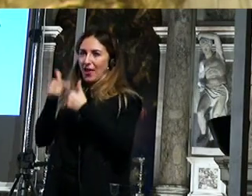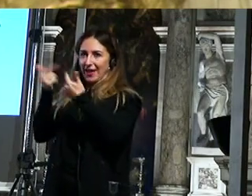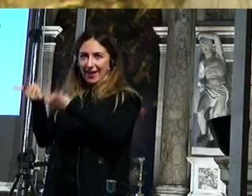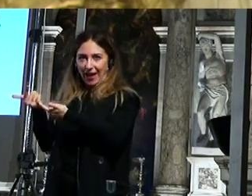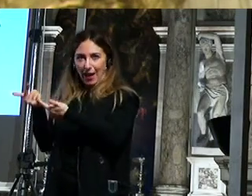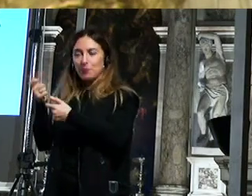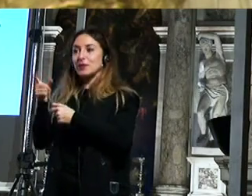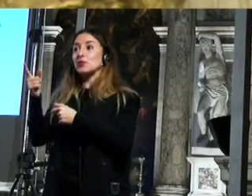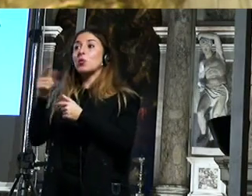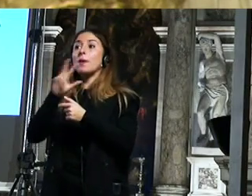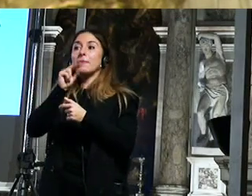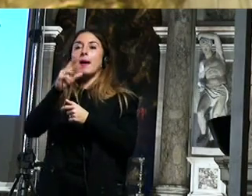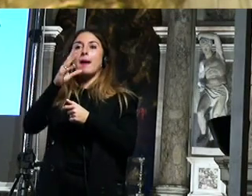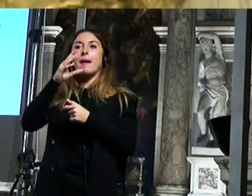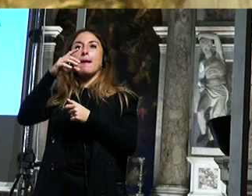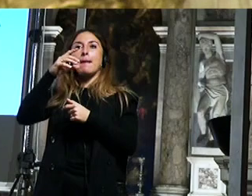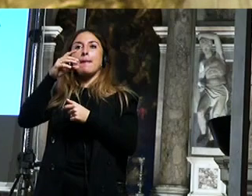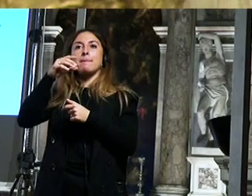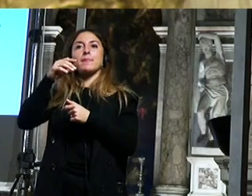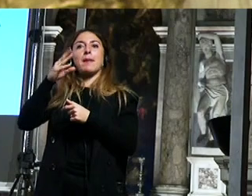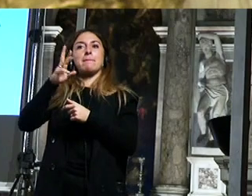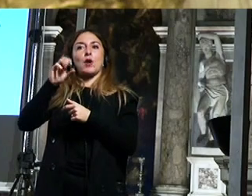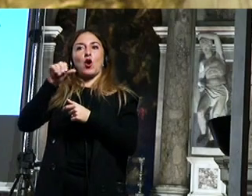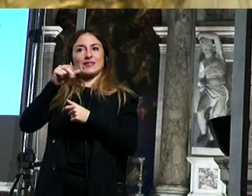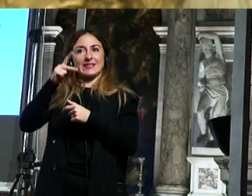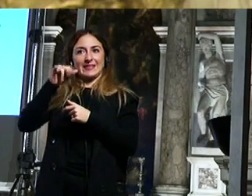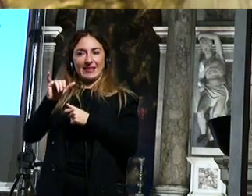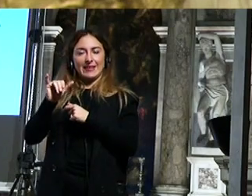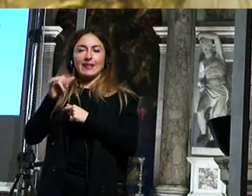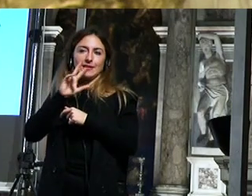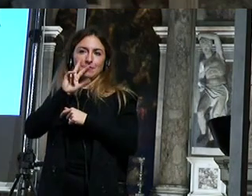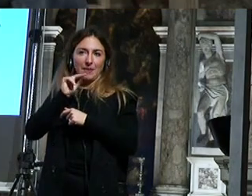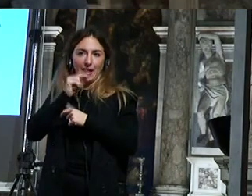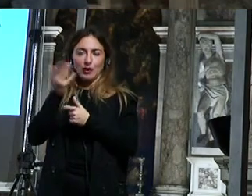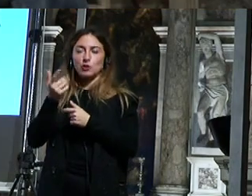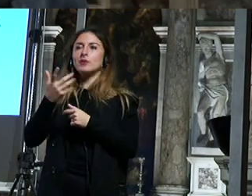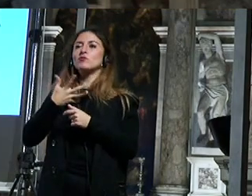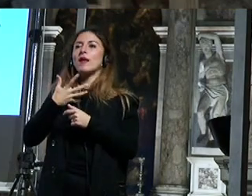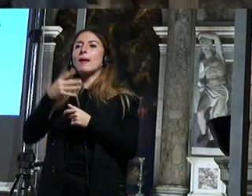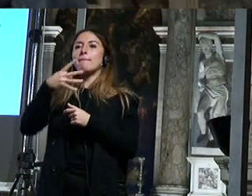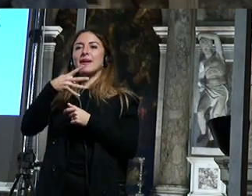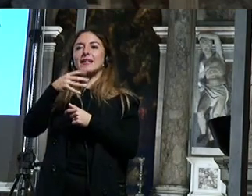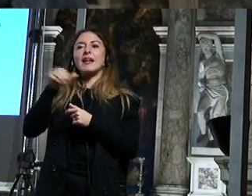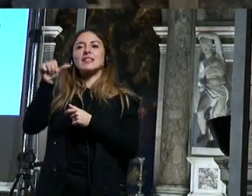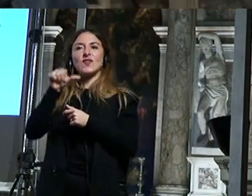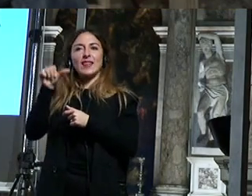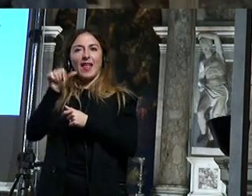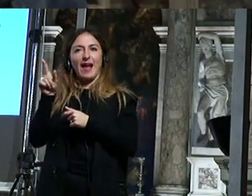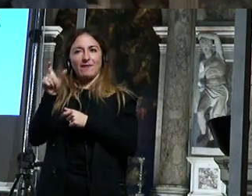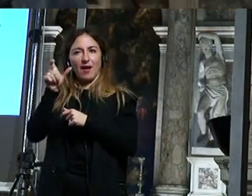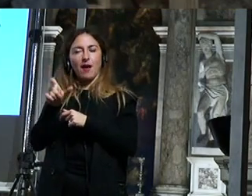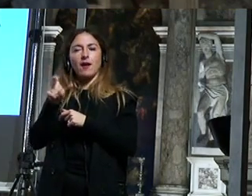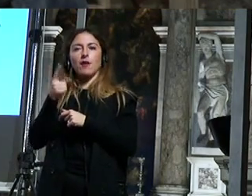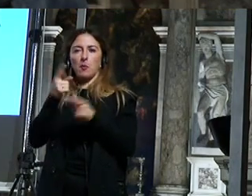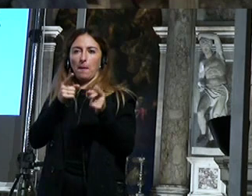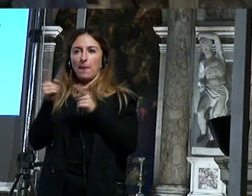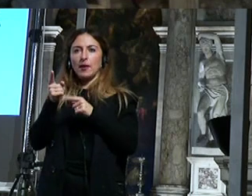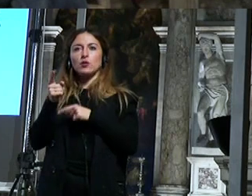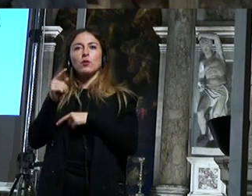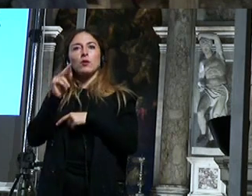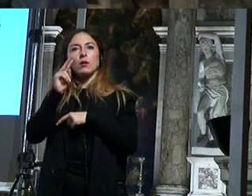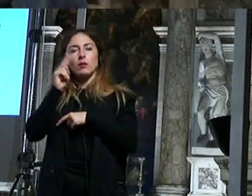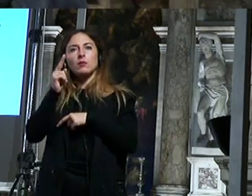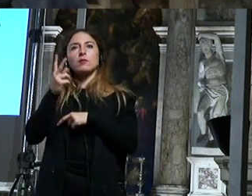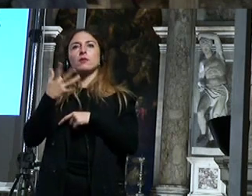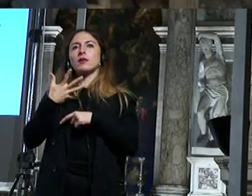perché hai cominciato parlando di Brodsky. A un certo punto c'è Marina Svetaeva che guarda moltissime